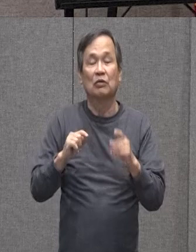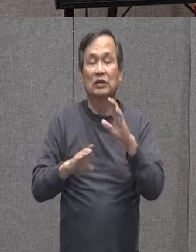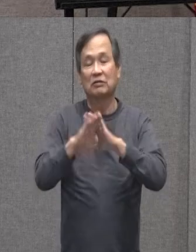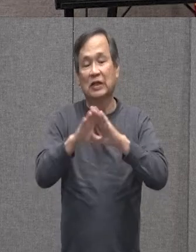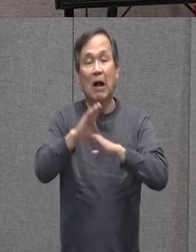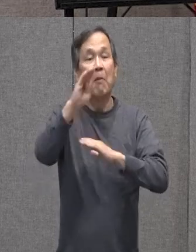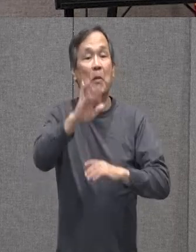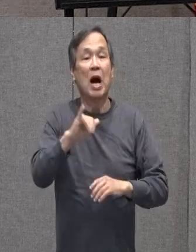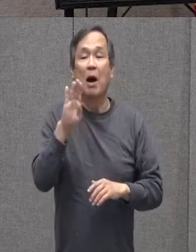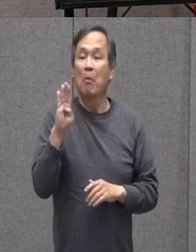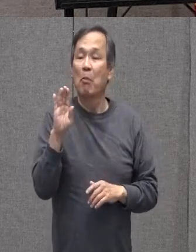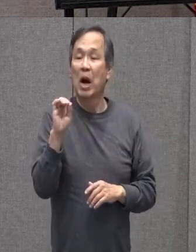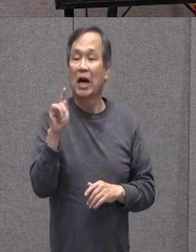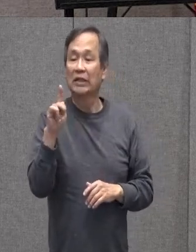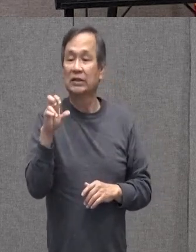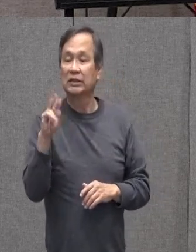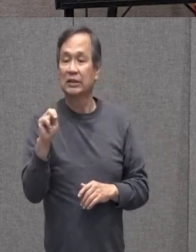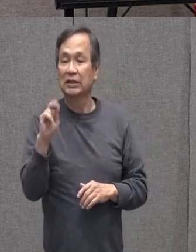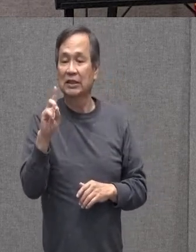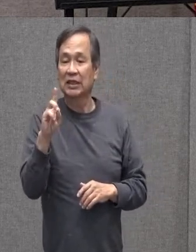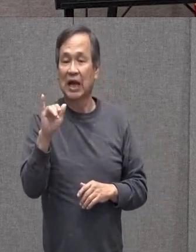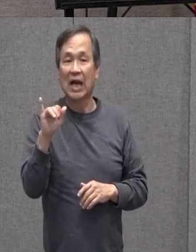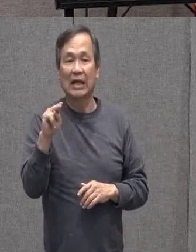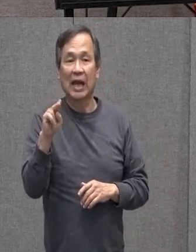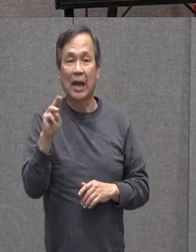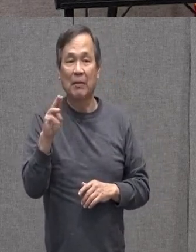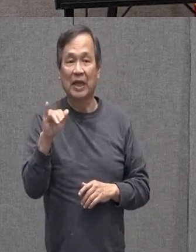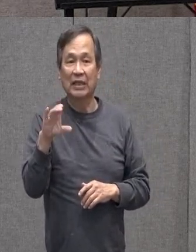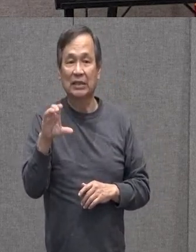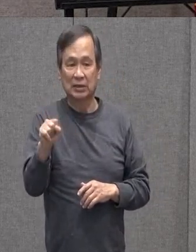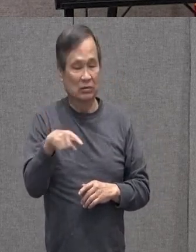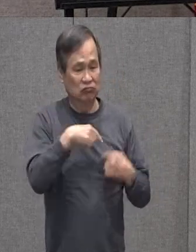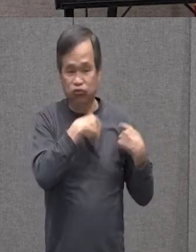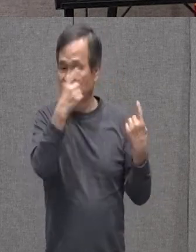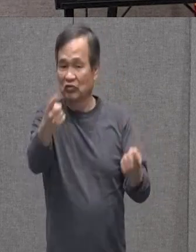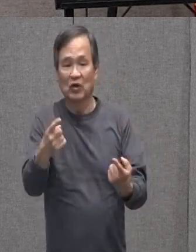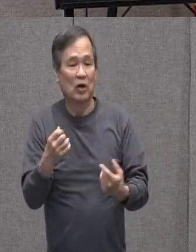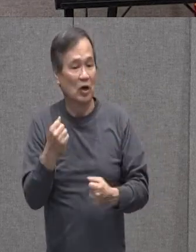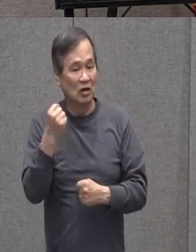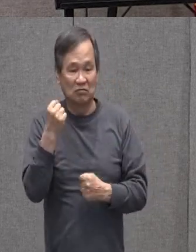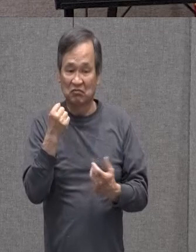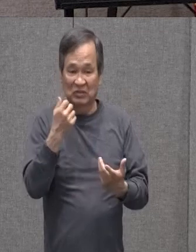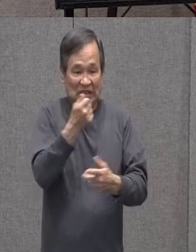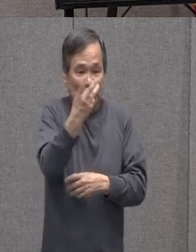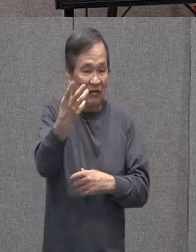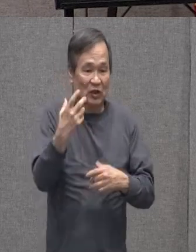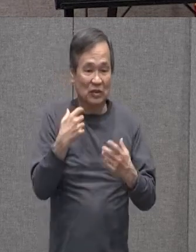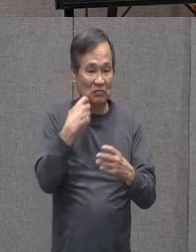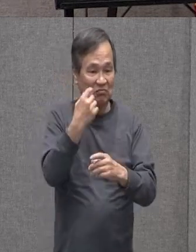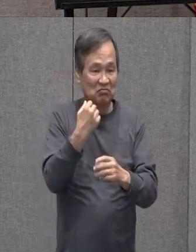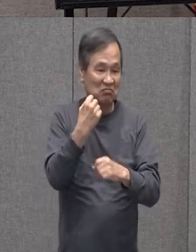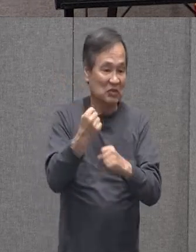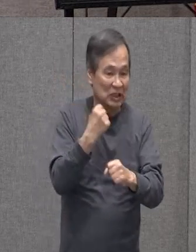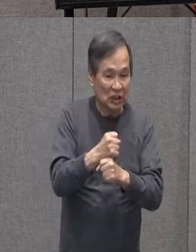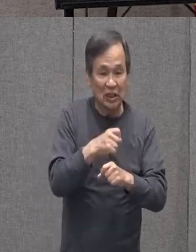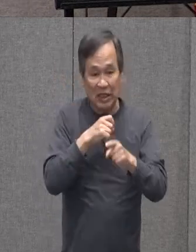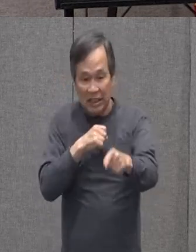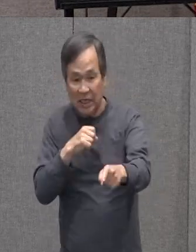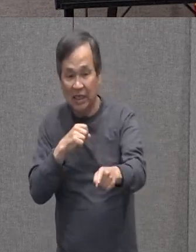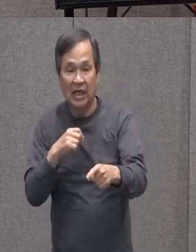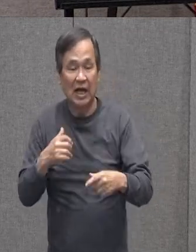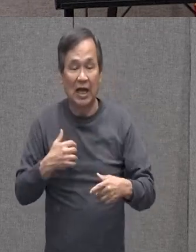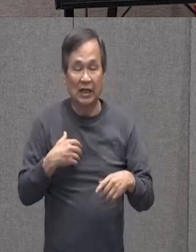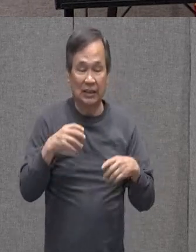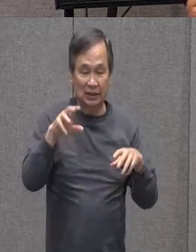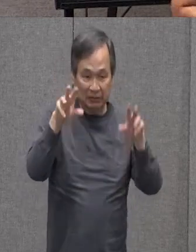Dynamics and has been on the market for some time. The robot's distinct four-legged design helps it navigate terrain